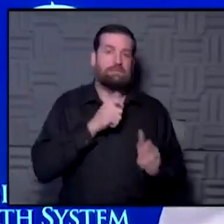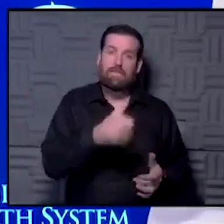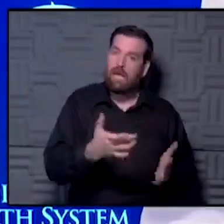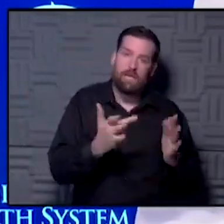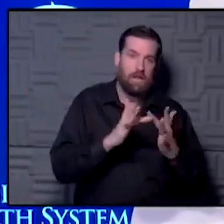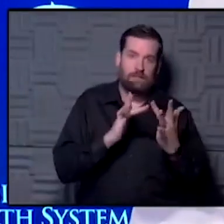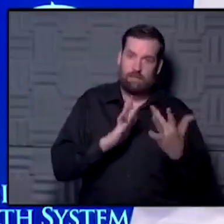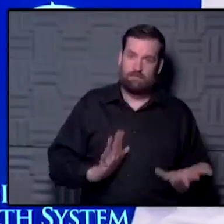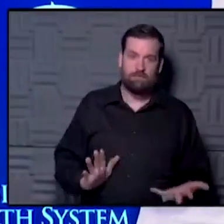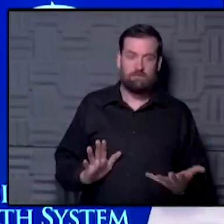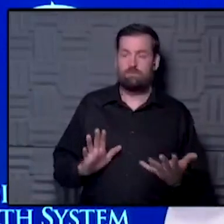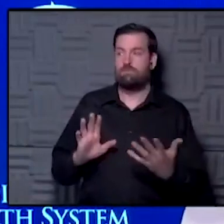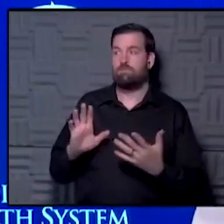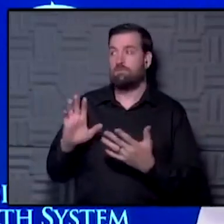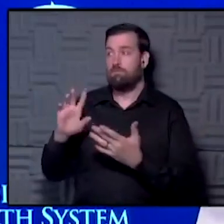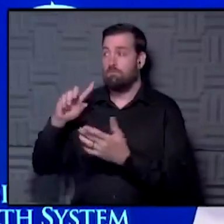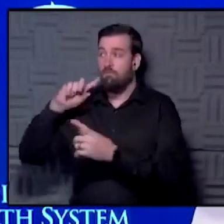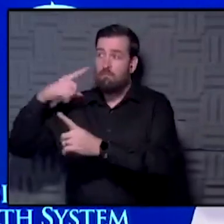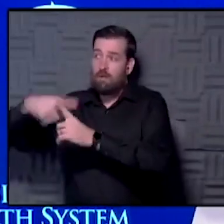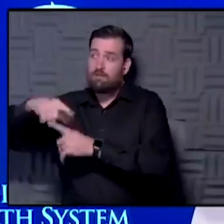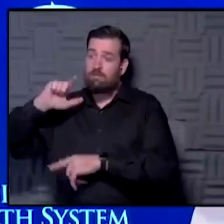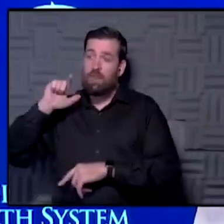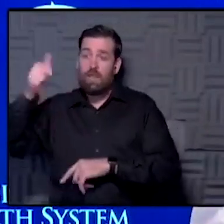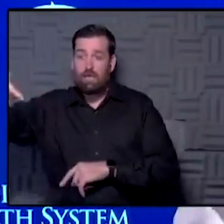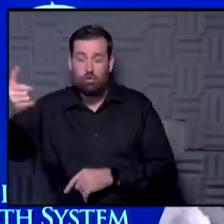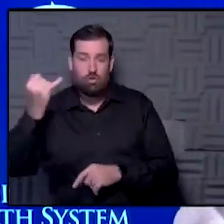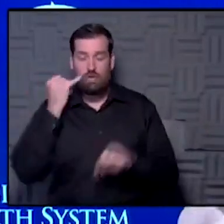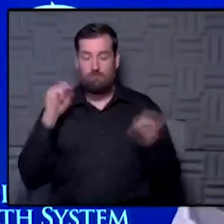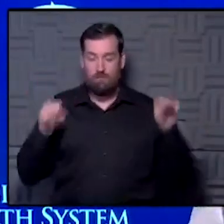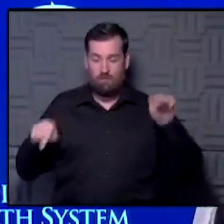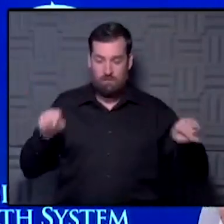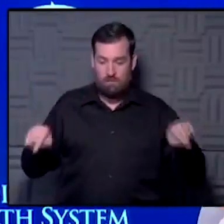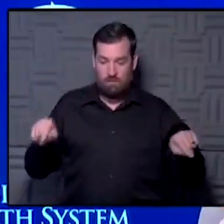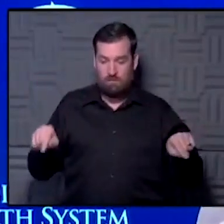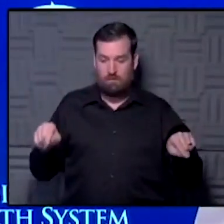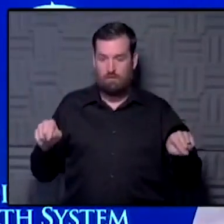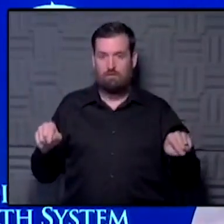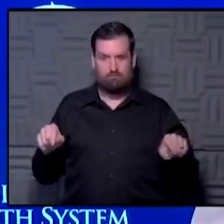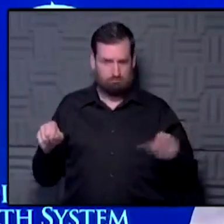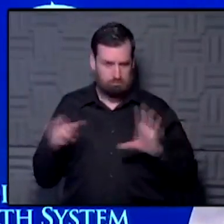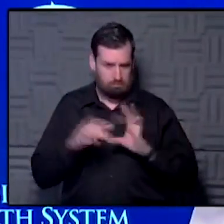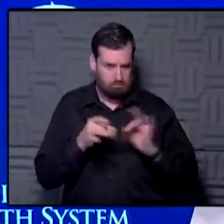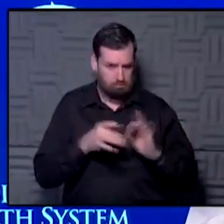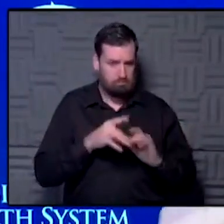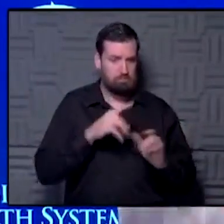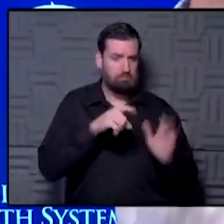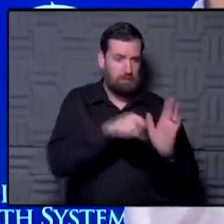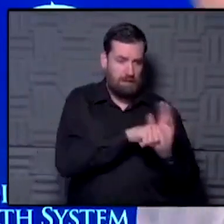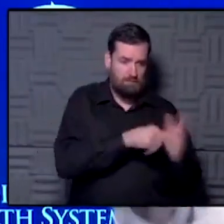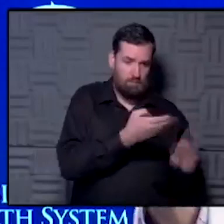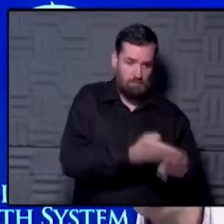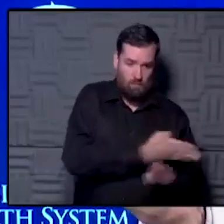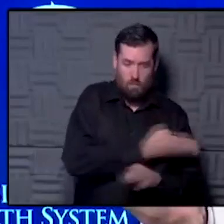he was positive later, and so if those 2 points, if those 2 statements I said are true, if he was negative before the debate and negative the day after the